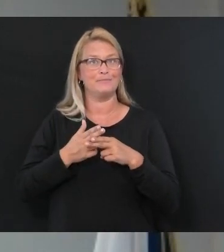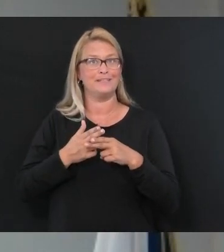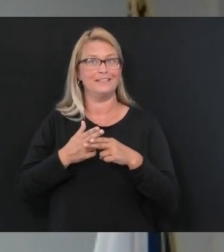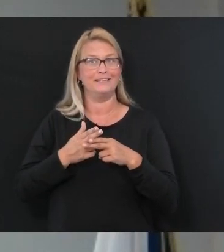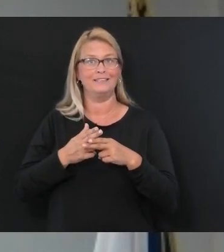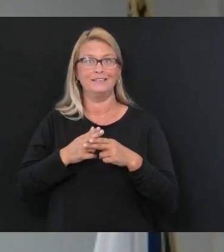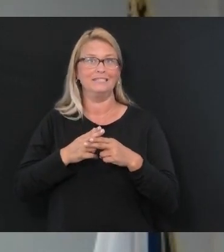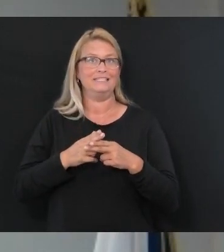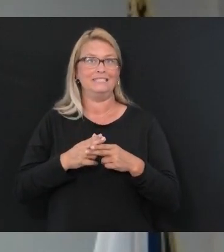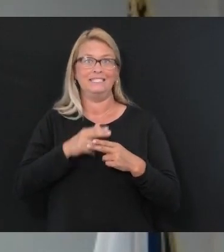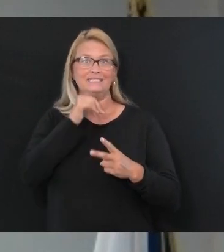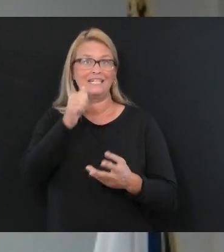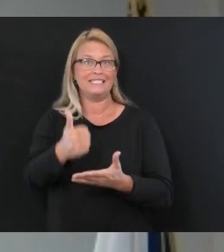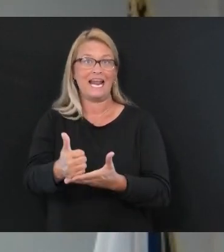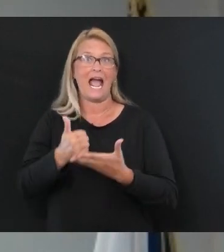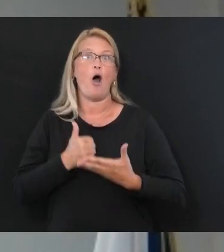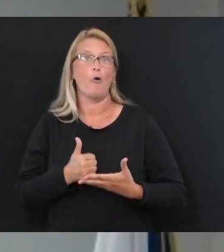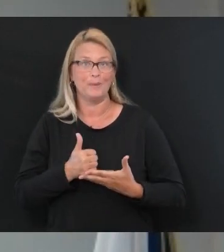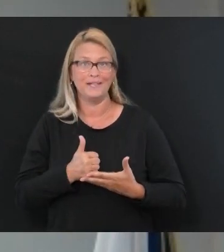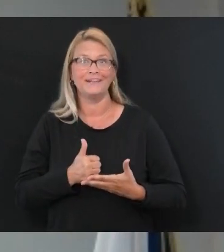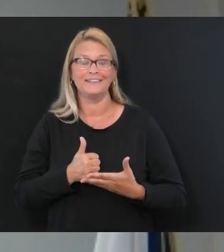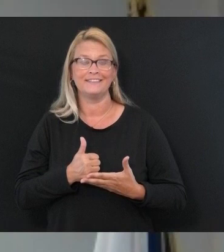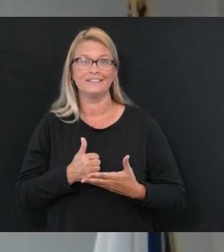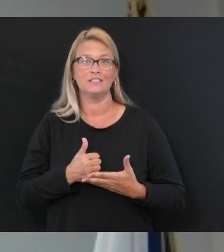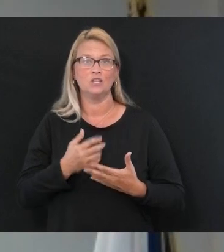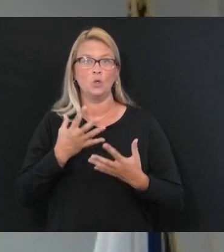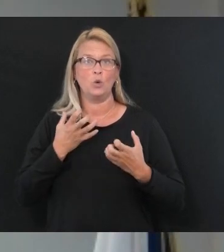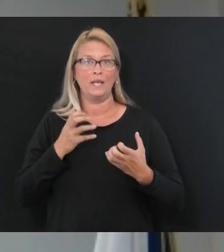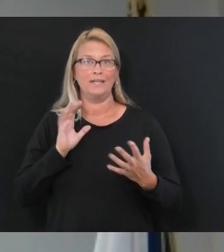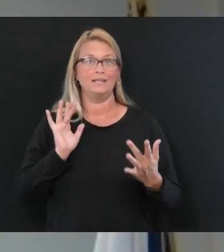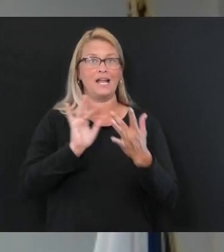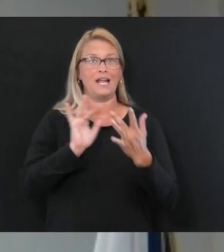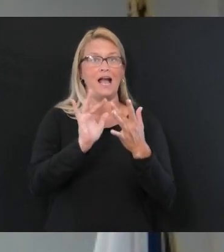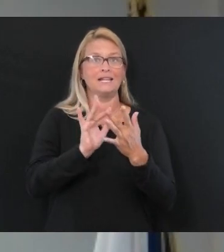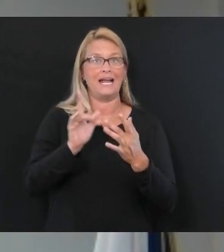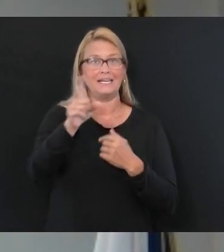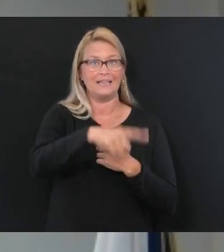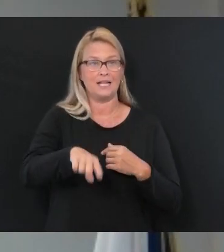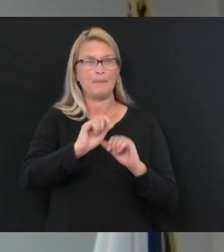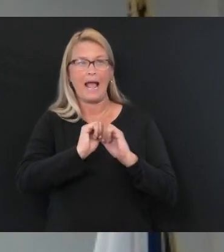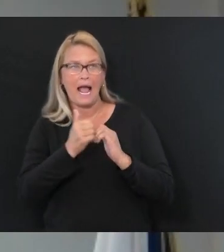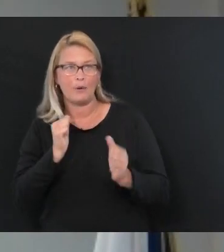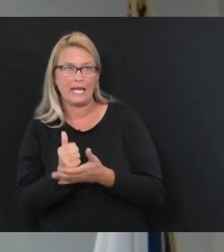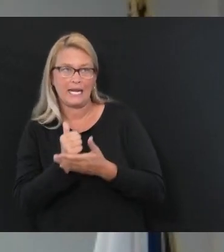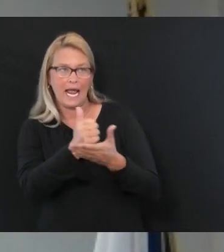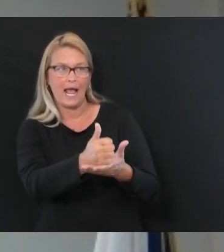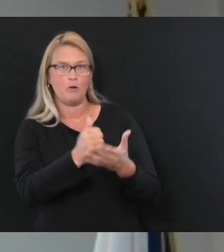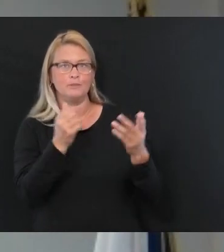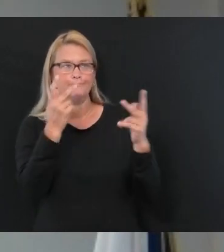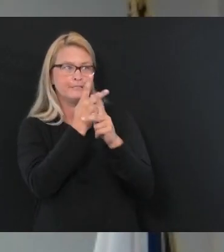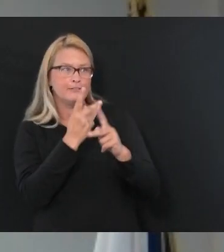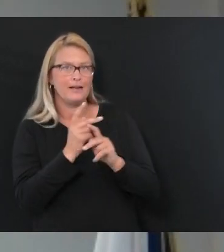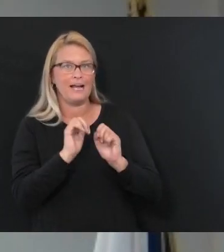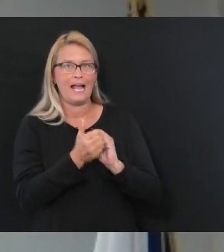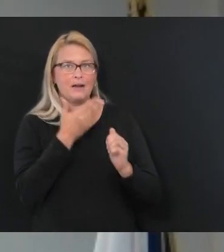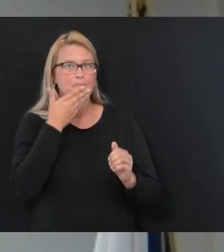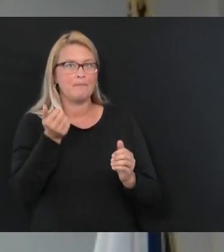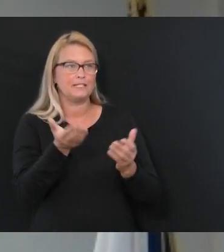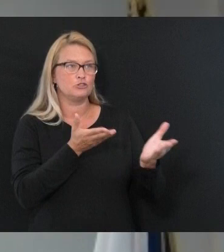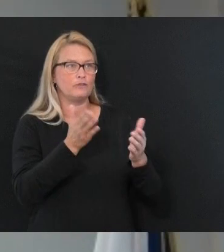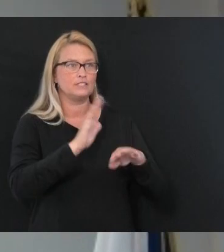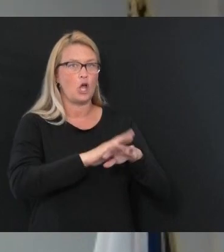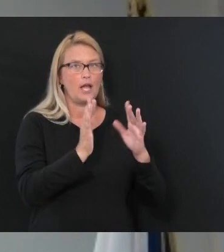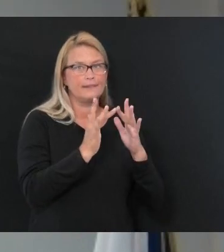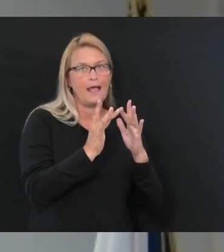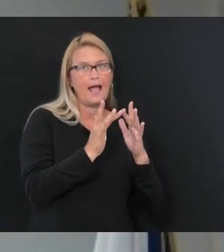in the media did not help them. We've reached out to a lot of them to see how we can help them find ways to do their services online, find